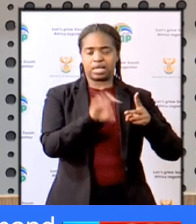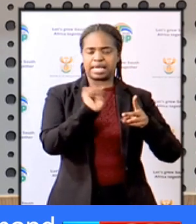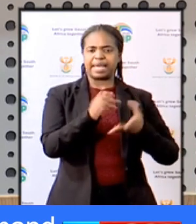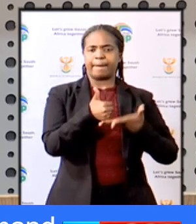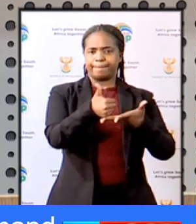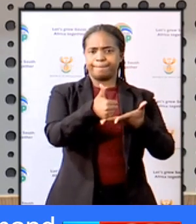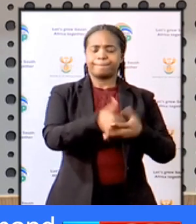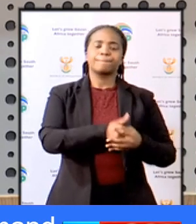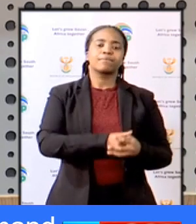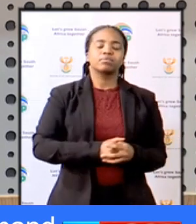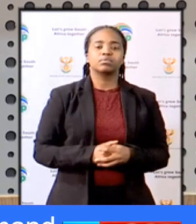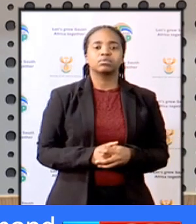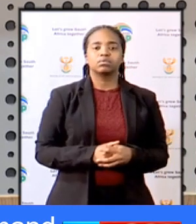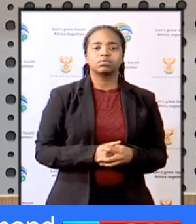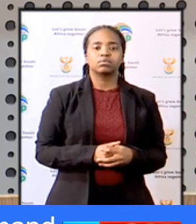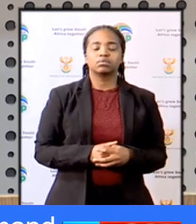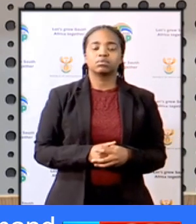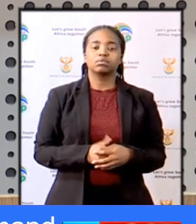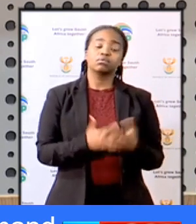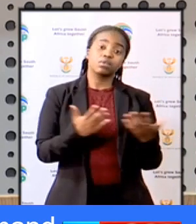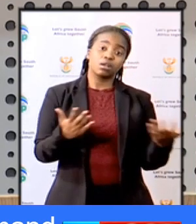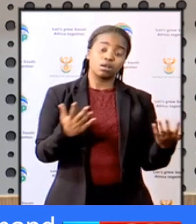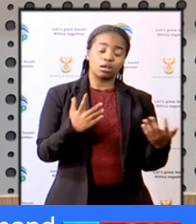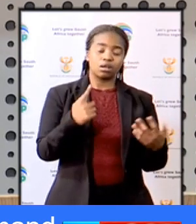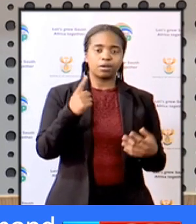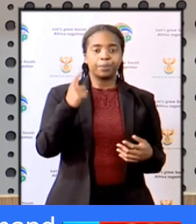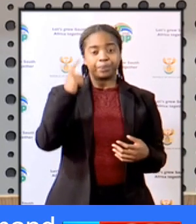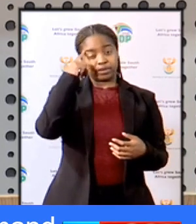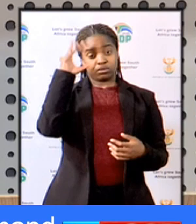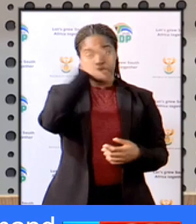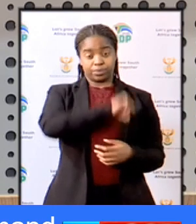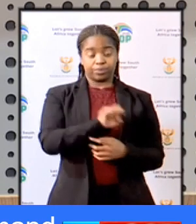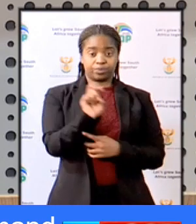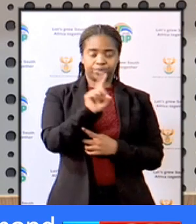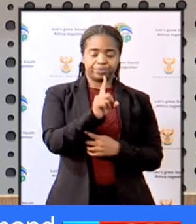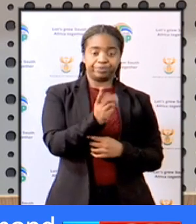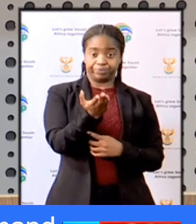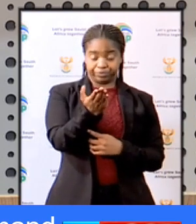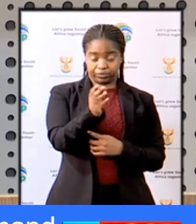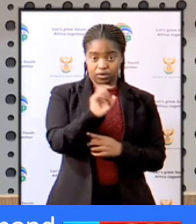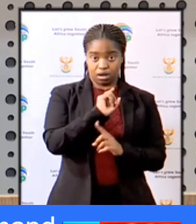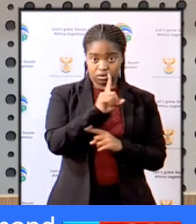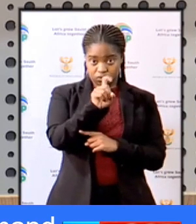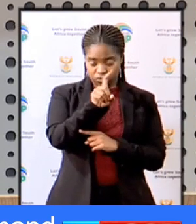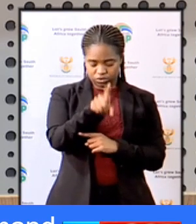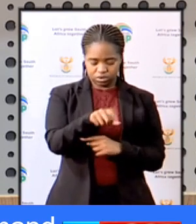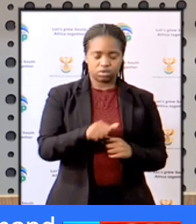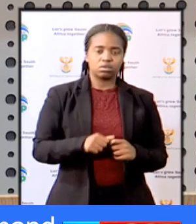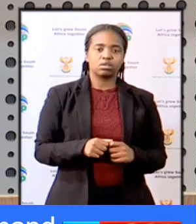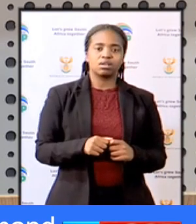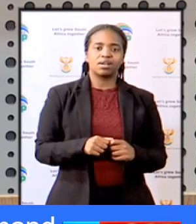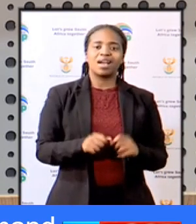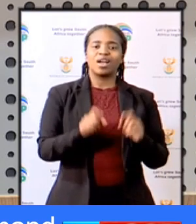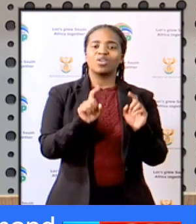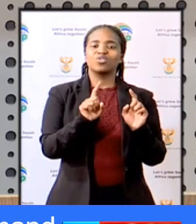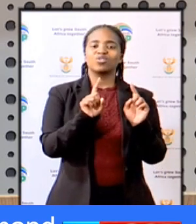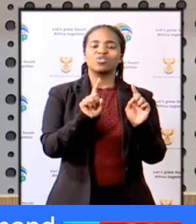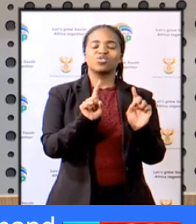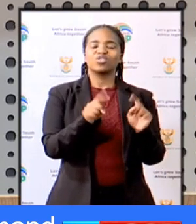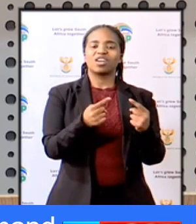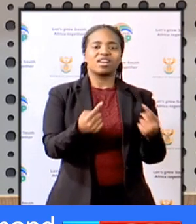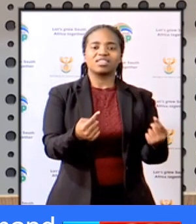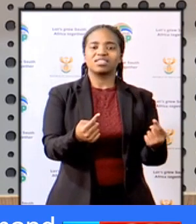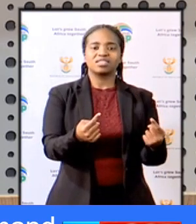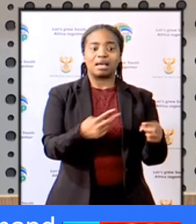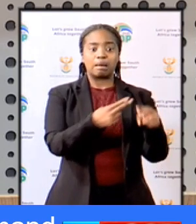So the presumption, Evelyn, is that you should not act